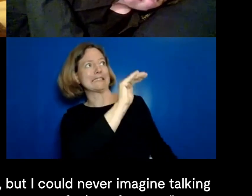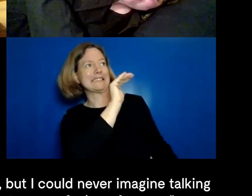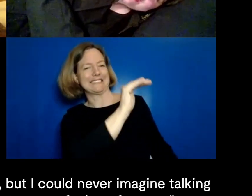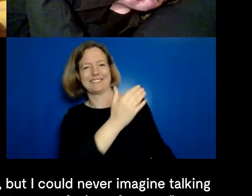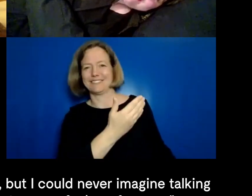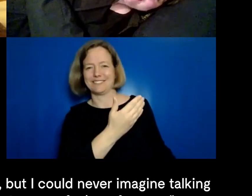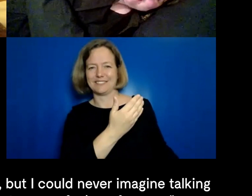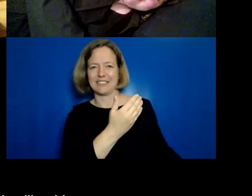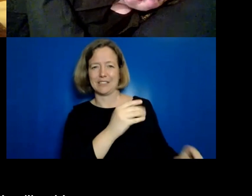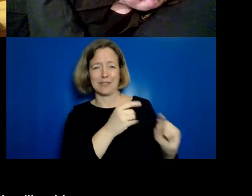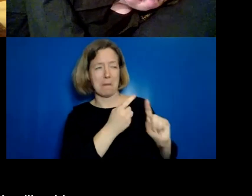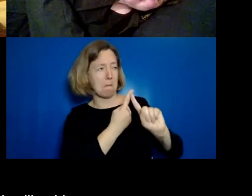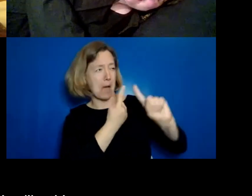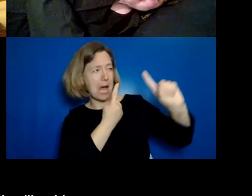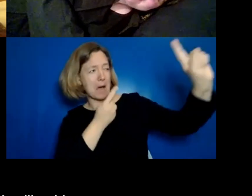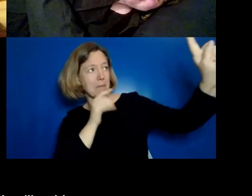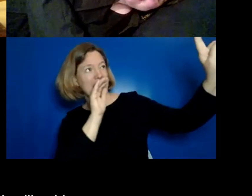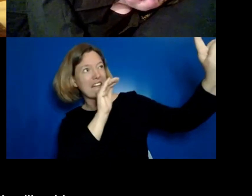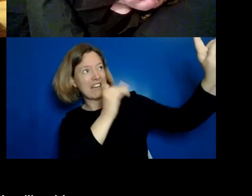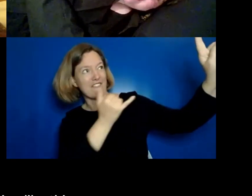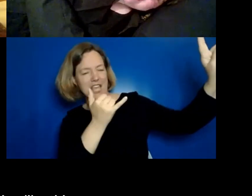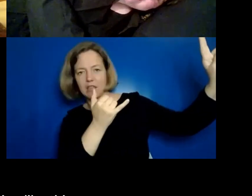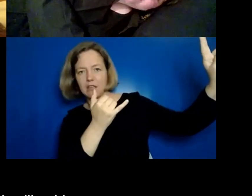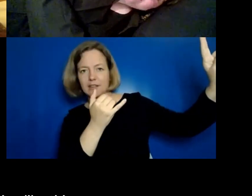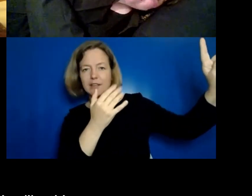far away, or something like this.